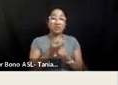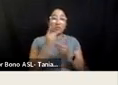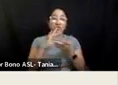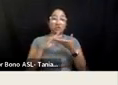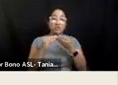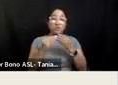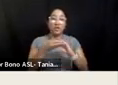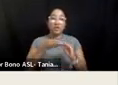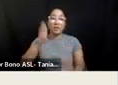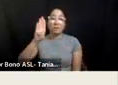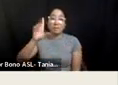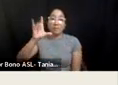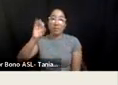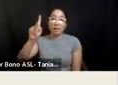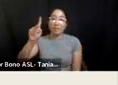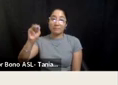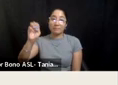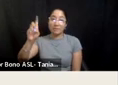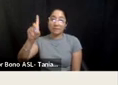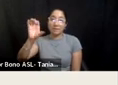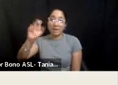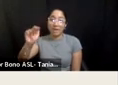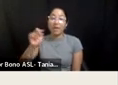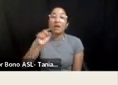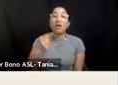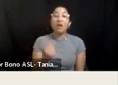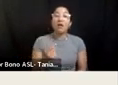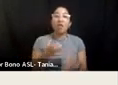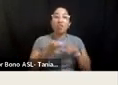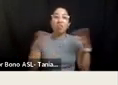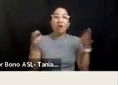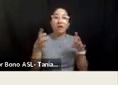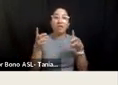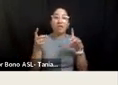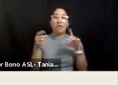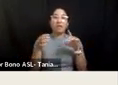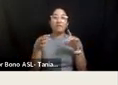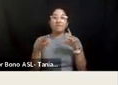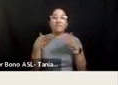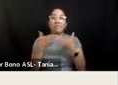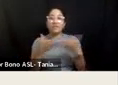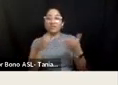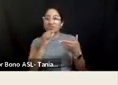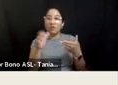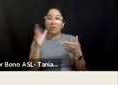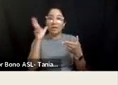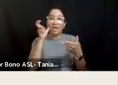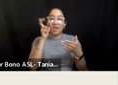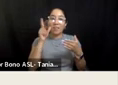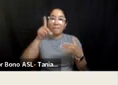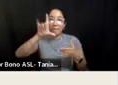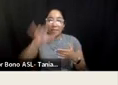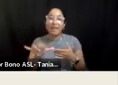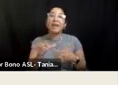lot of that abuse we don't see in the play. We just hear about it after. We hear about it when a different student is like, something in the chicken grease